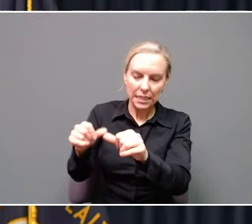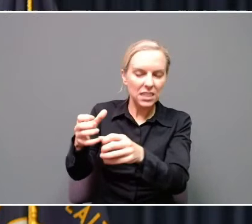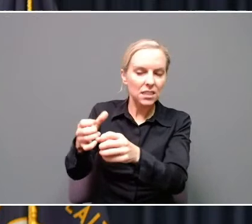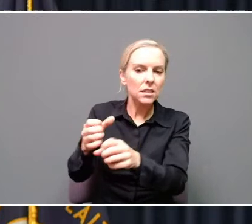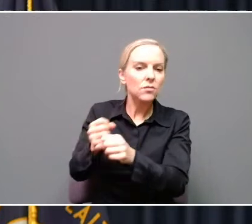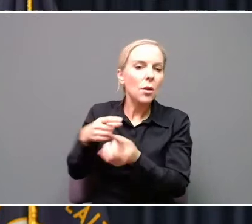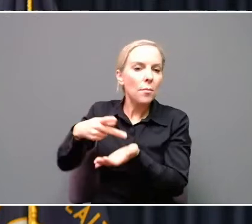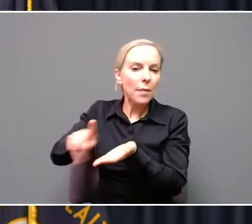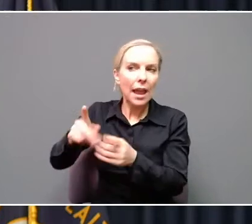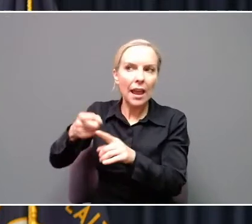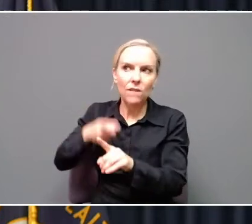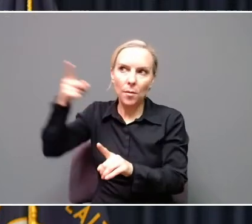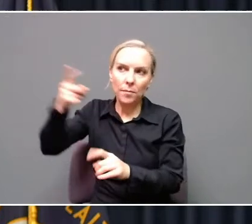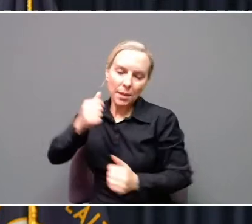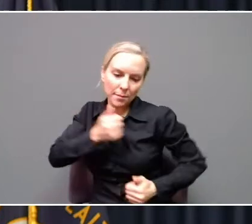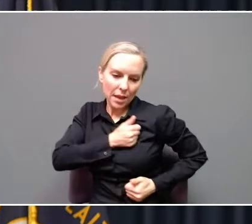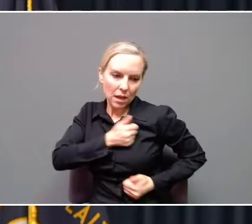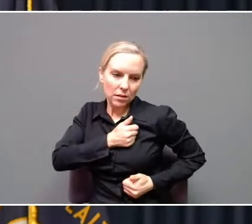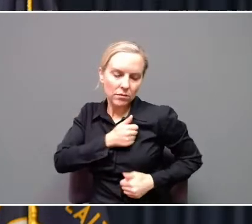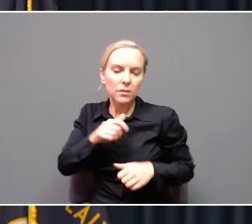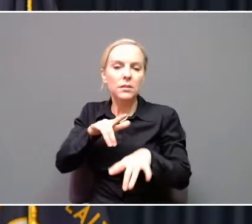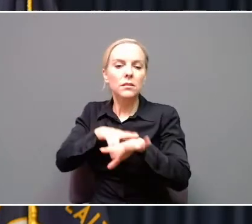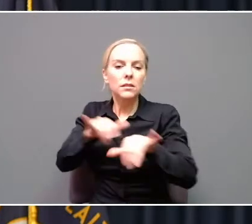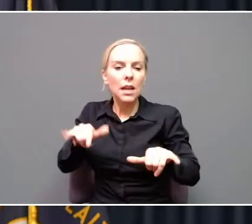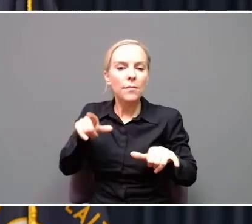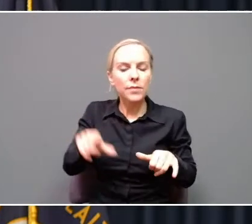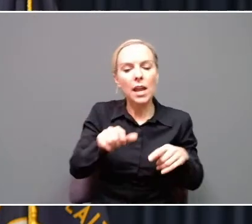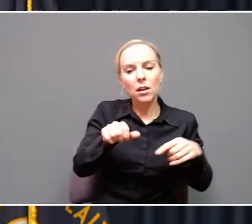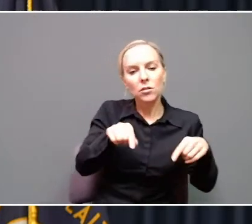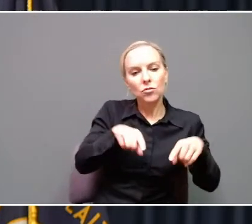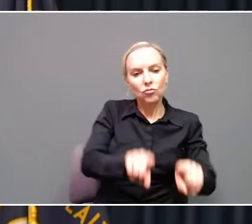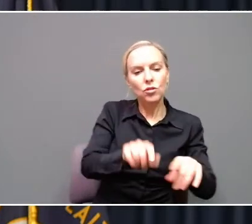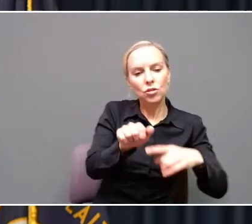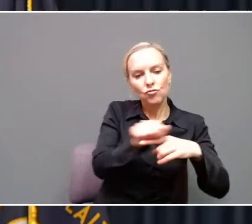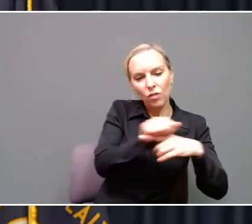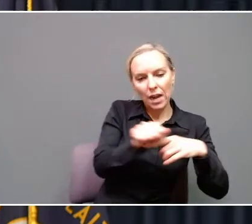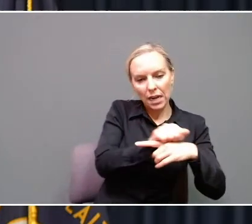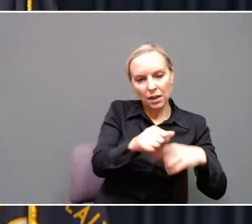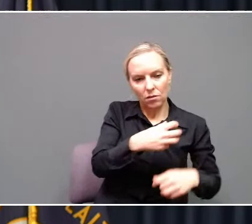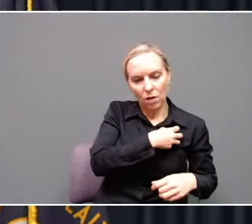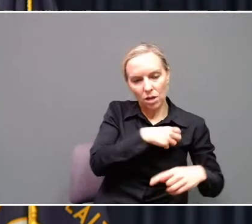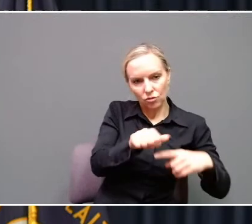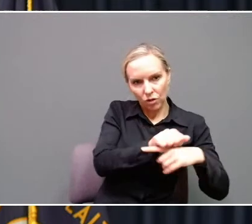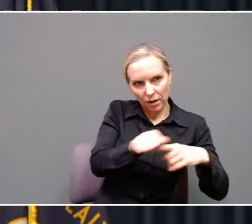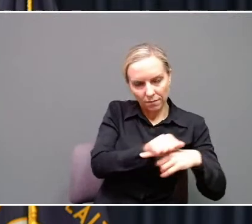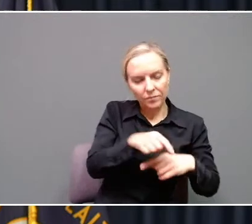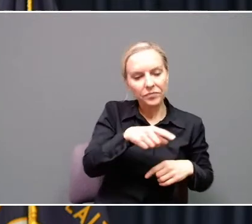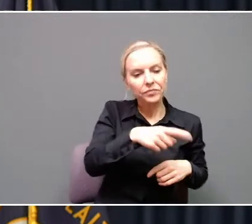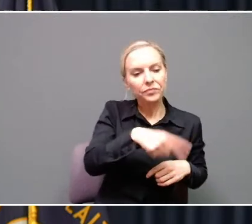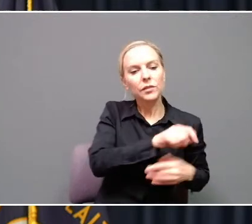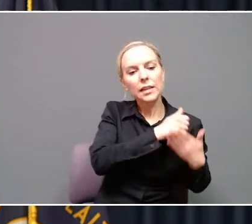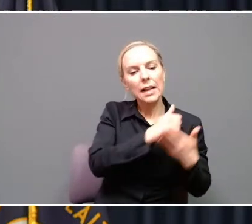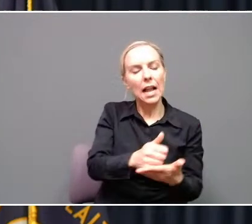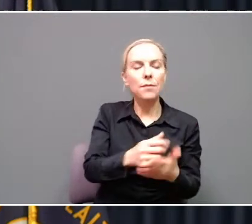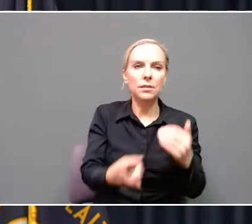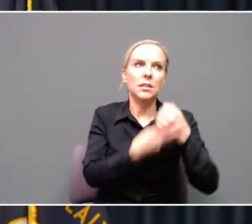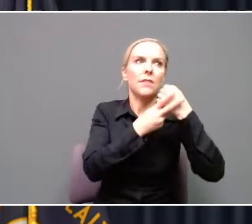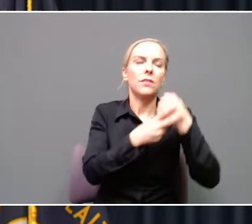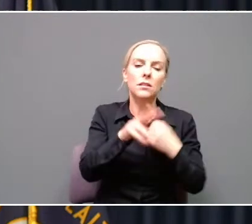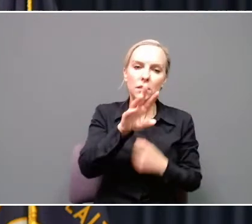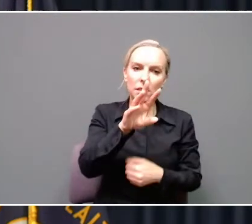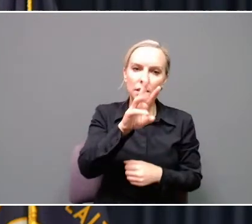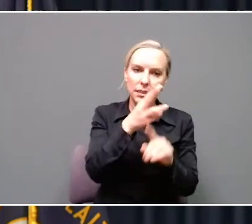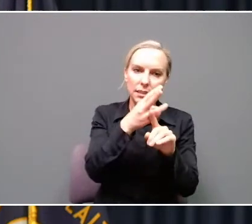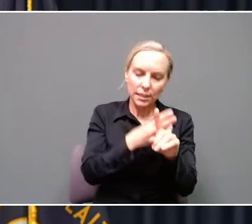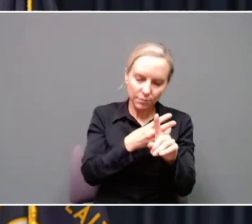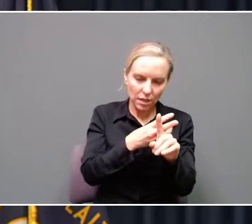U.S. military while they undergo law enforcement training. The program will help law enforcement agencies save as much as 6 months